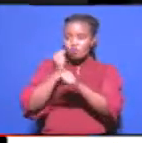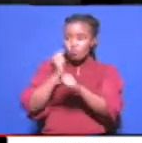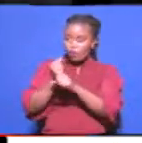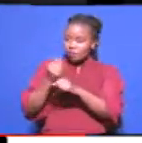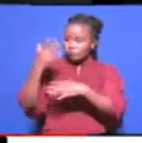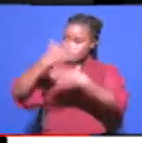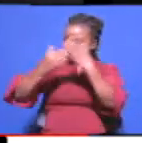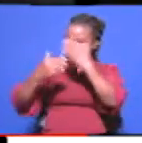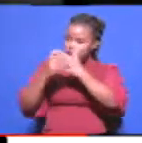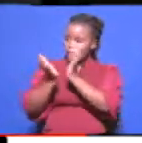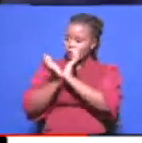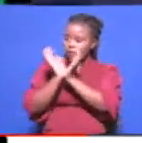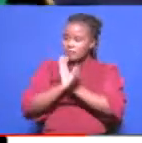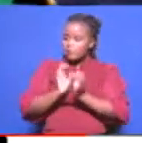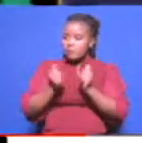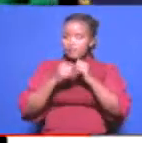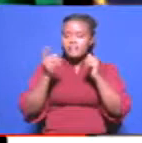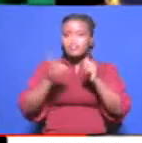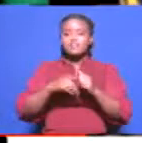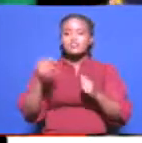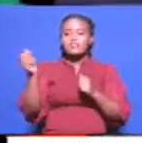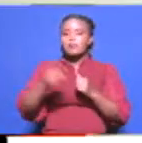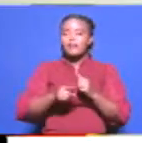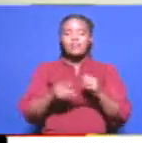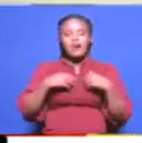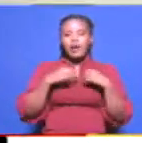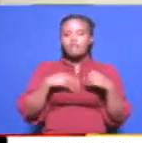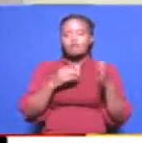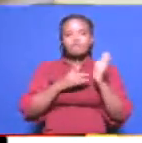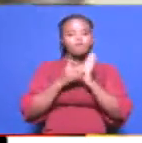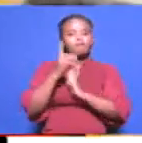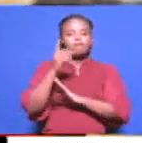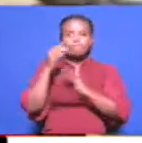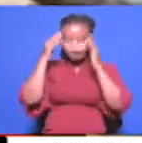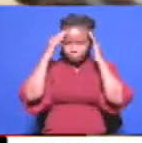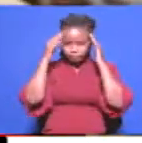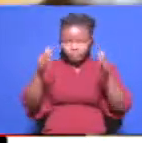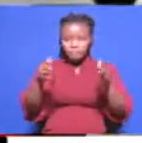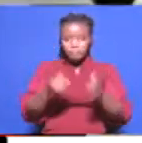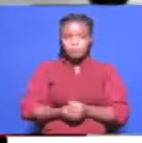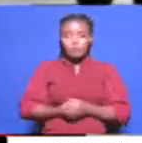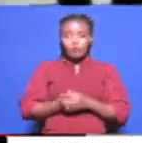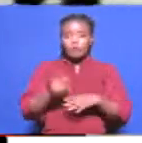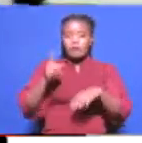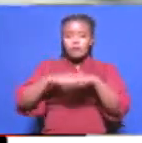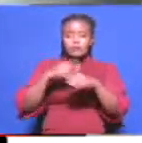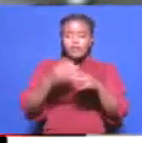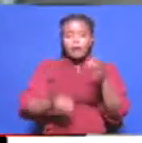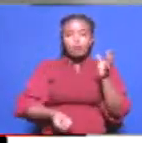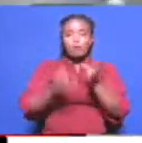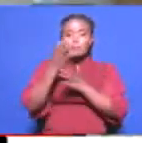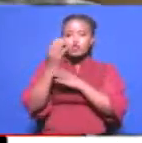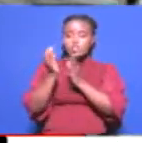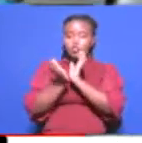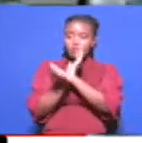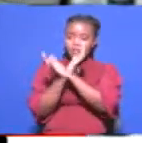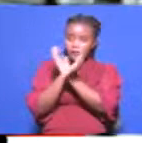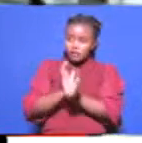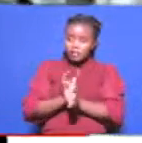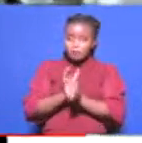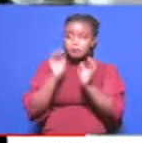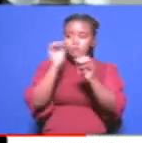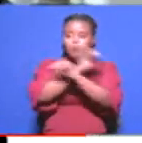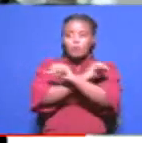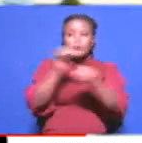months, demonstrating unmatched development. Speaking during the commissioning of the complex, the head of state said over